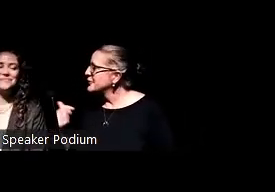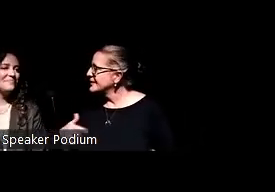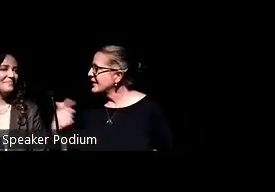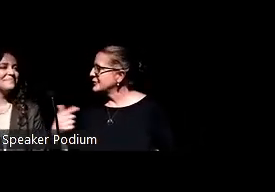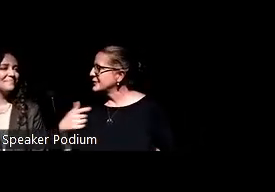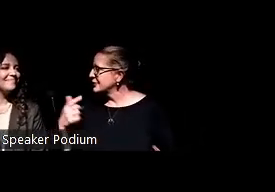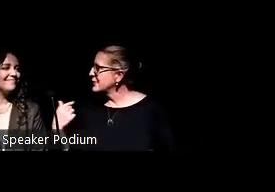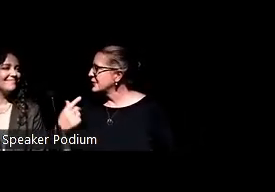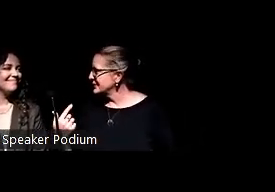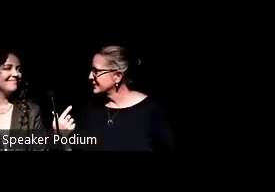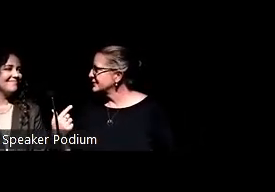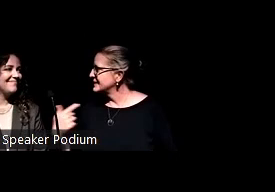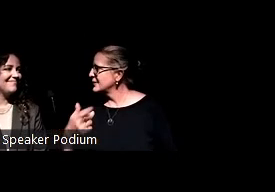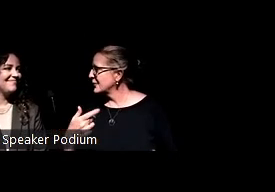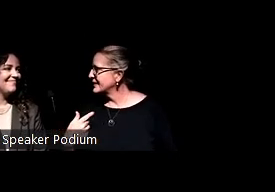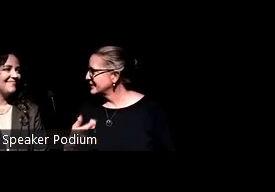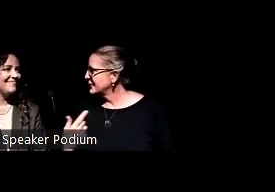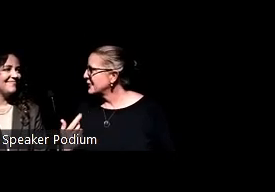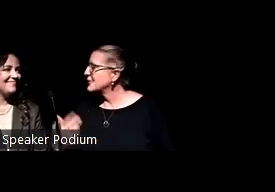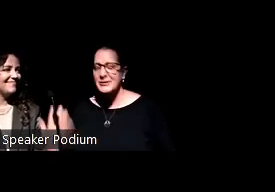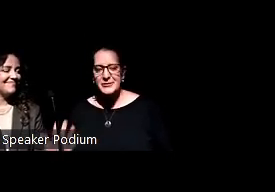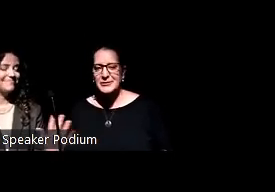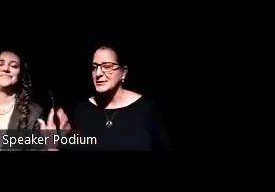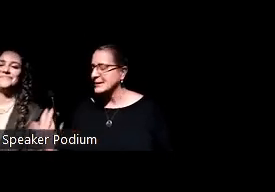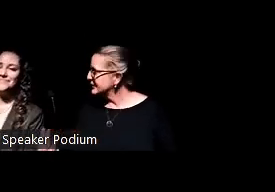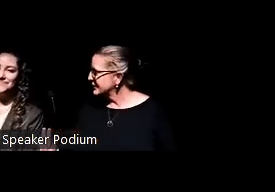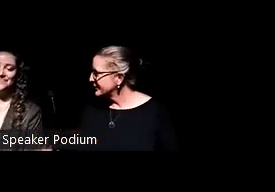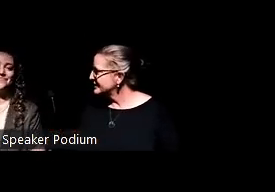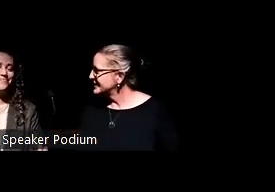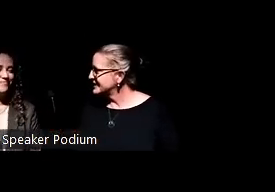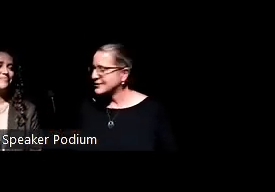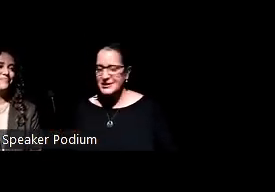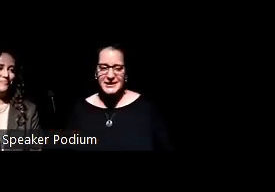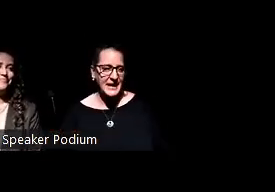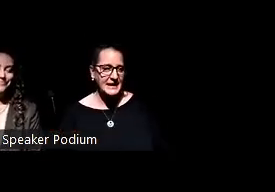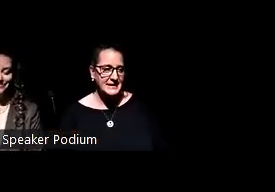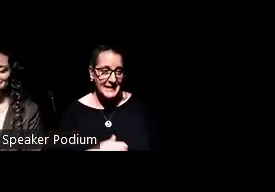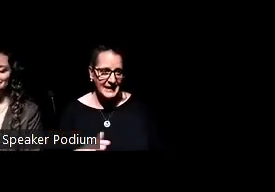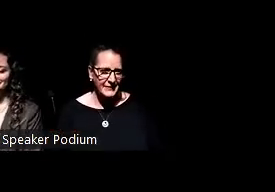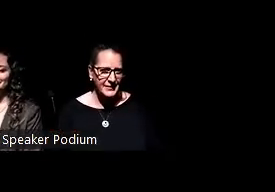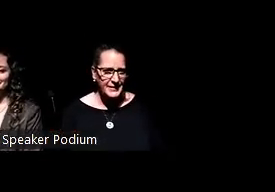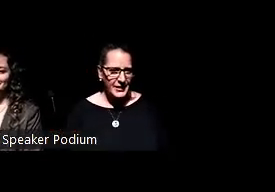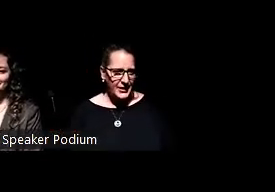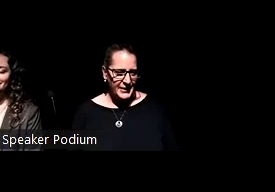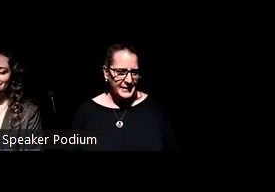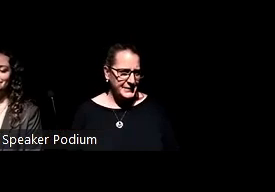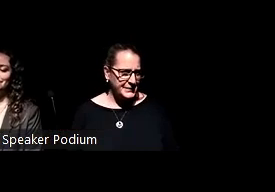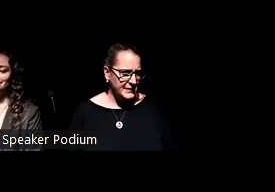do know that now you and Nicole, you need to coordinate with Nicole in order to encourage deconstruction at a state level. All